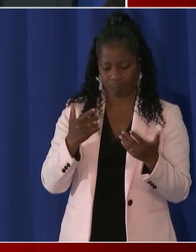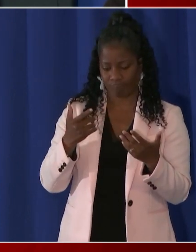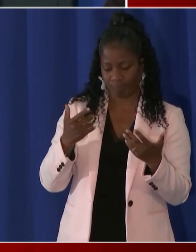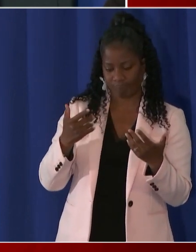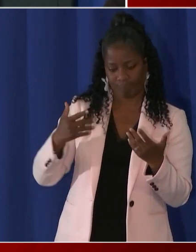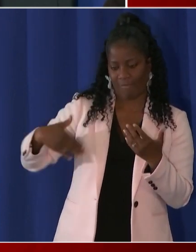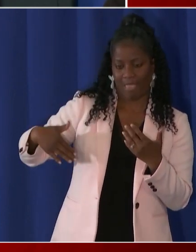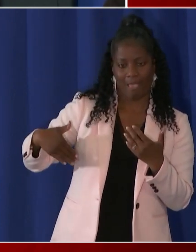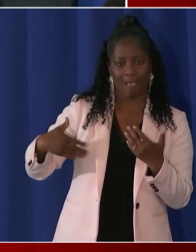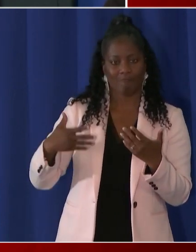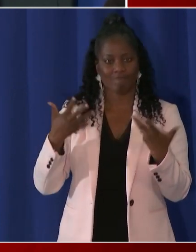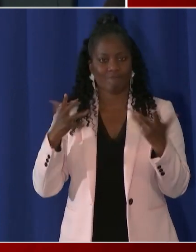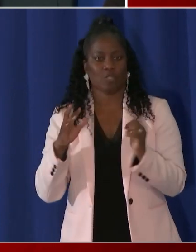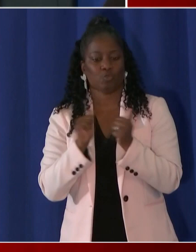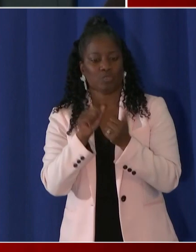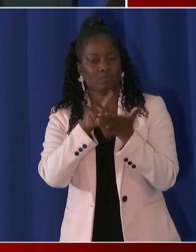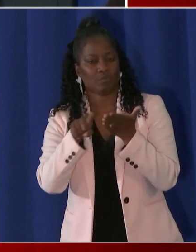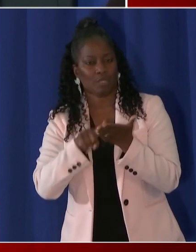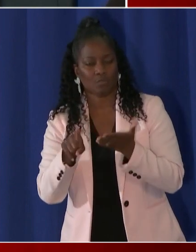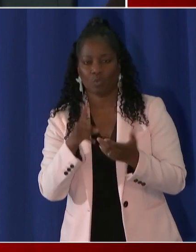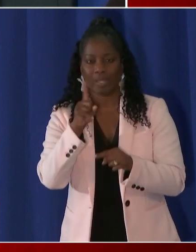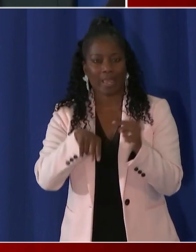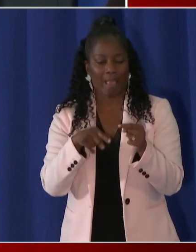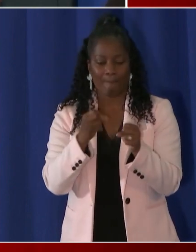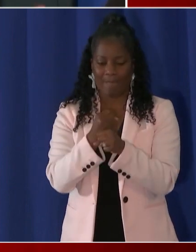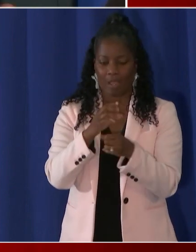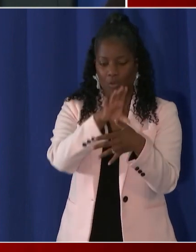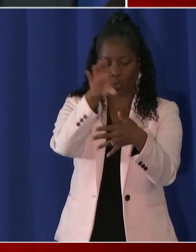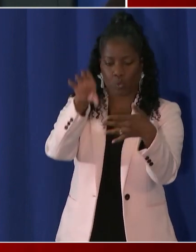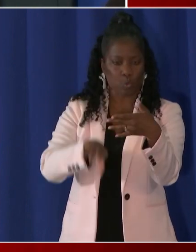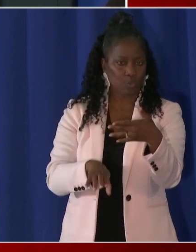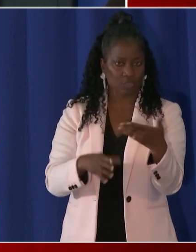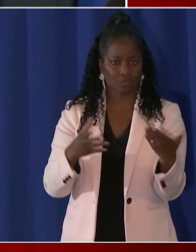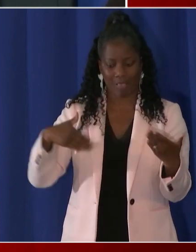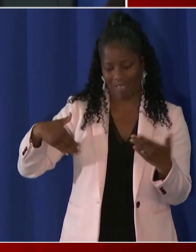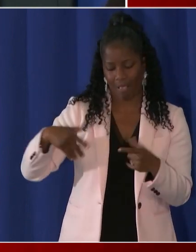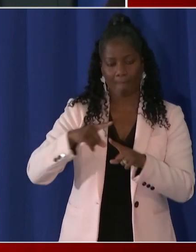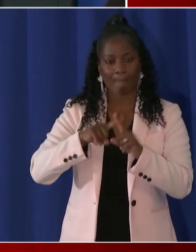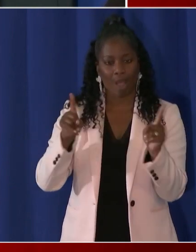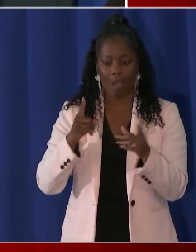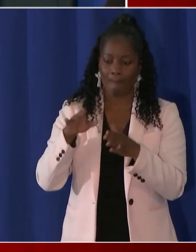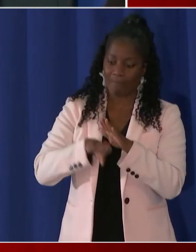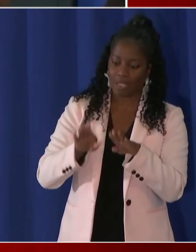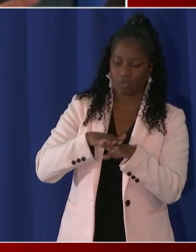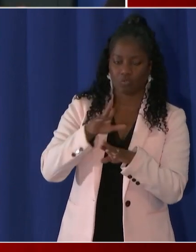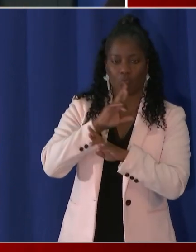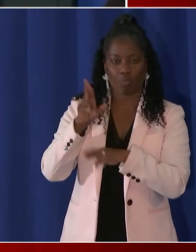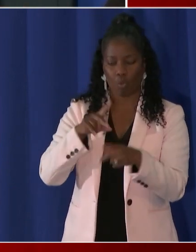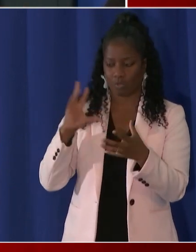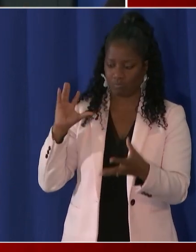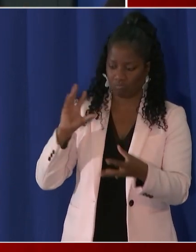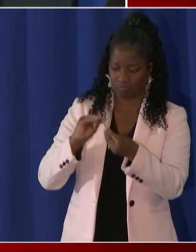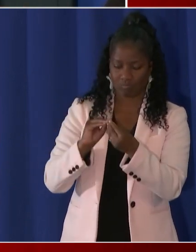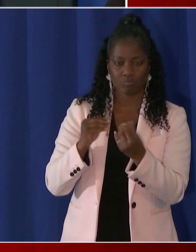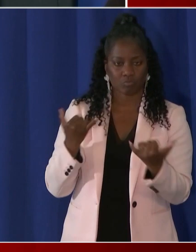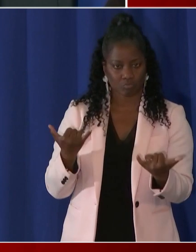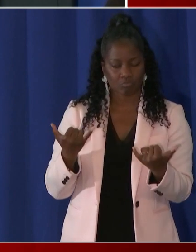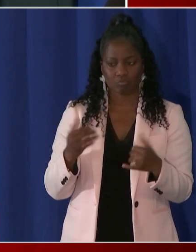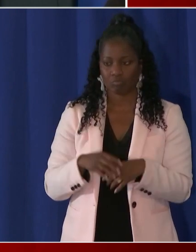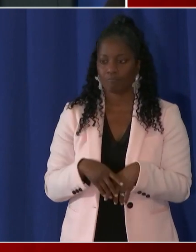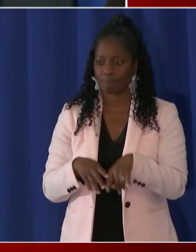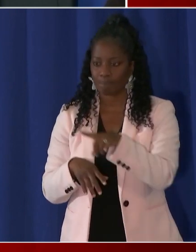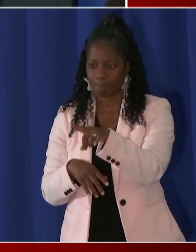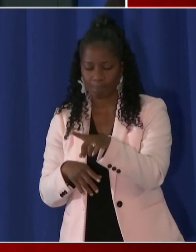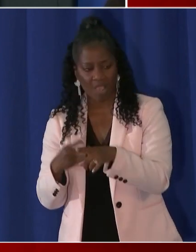make a final conclusion about the investigation, but based upon the reports that we've received so far, that's essentially what we got. Is